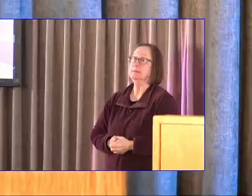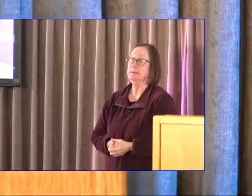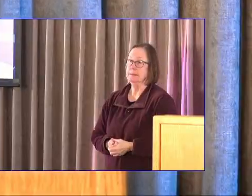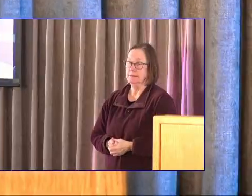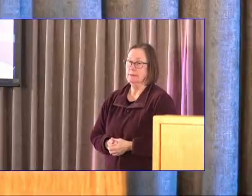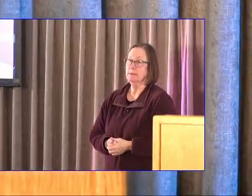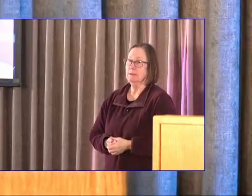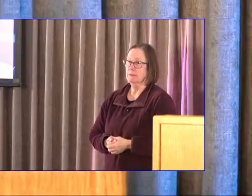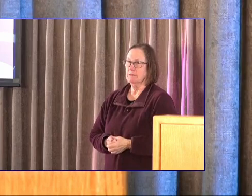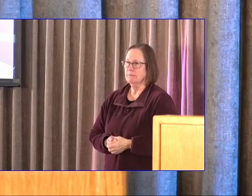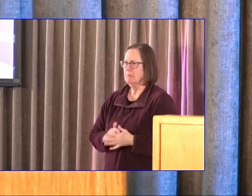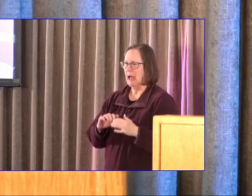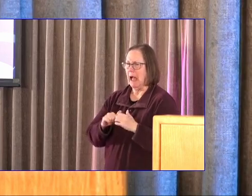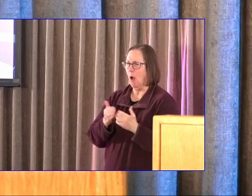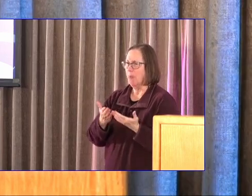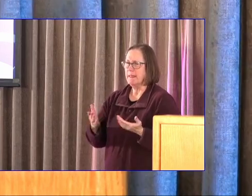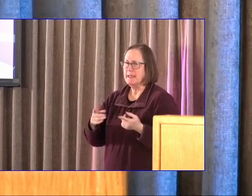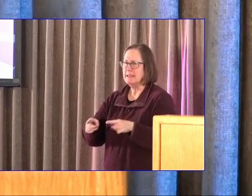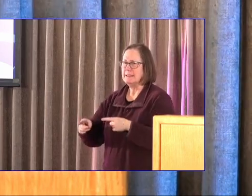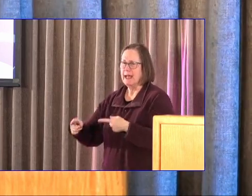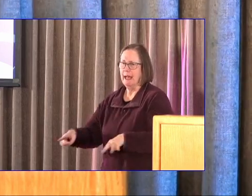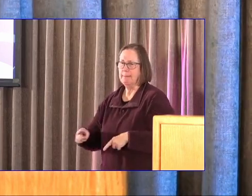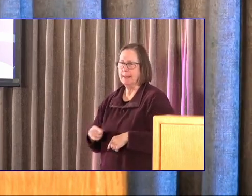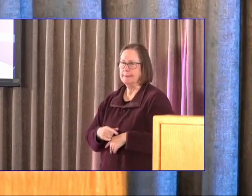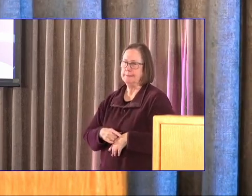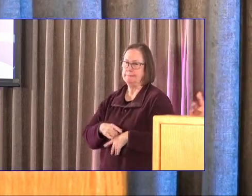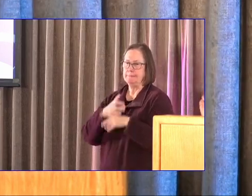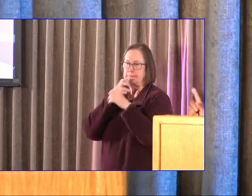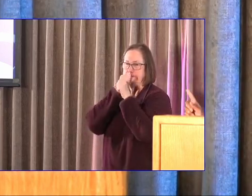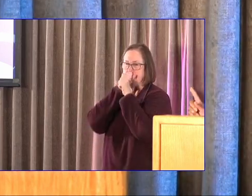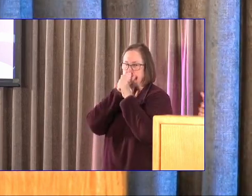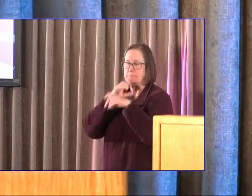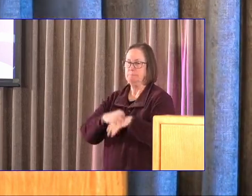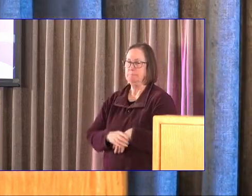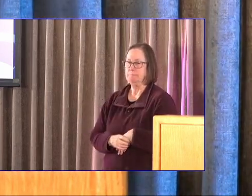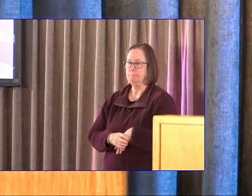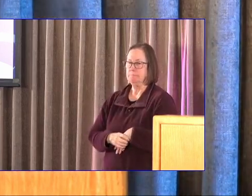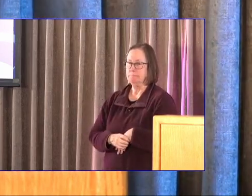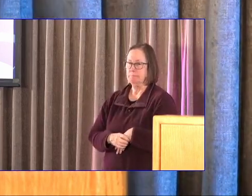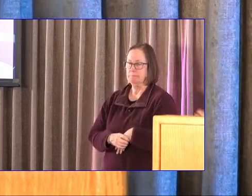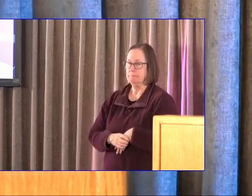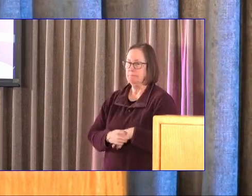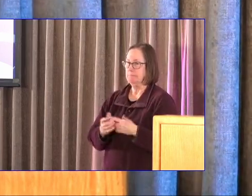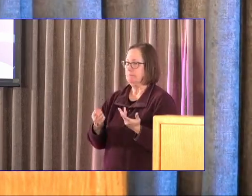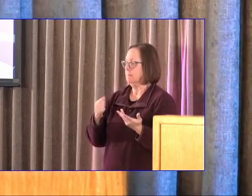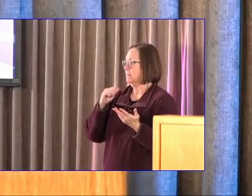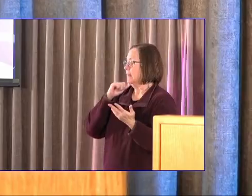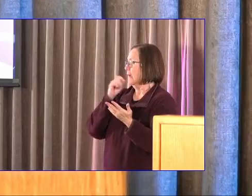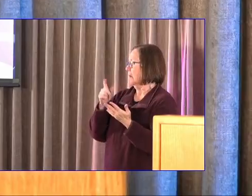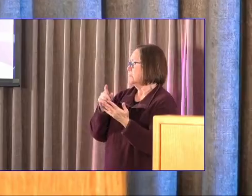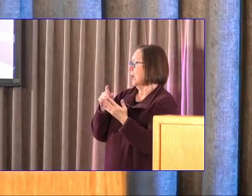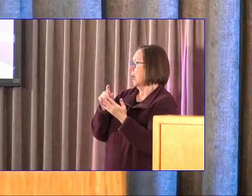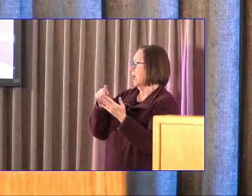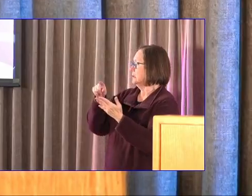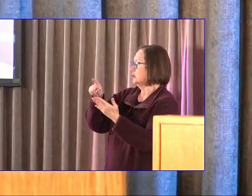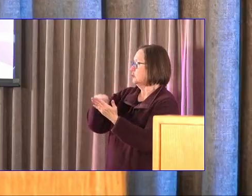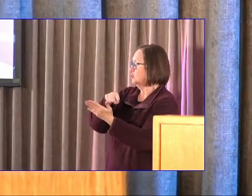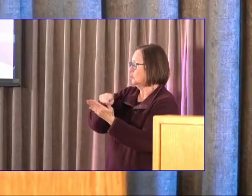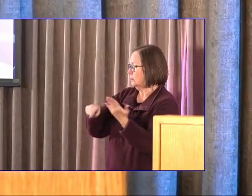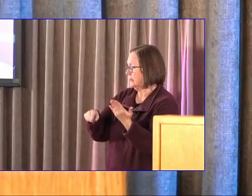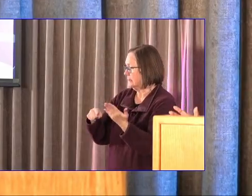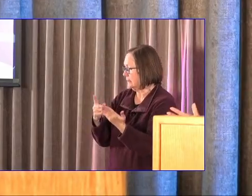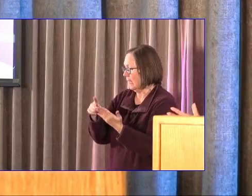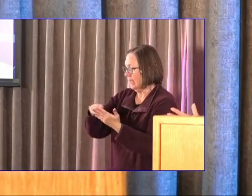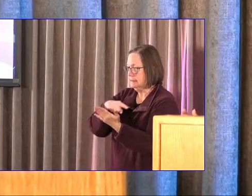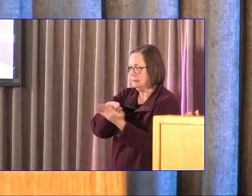lacking at this institution as well. And don't get me wrong, this is not a criticism of the place I work, or Jacqueline, how can you stand in front of everybody and talk about Western the way you